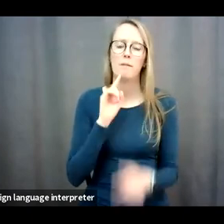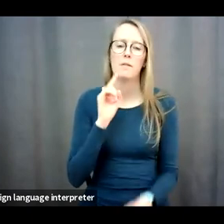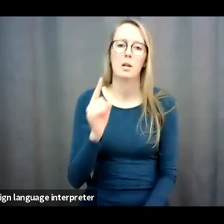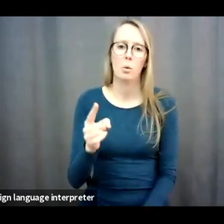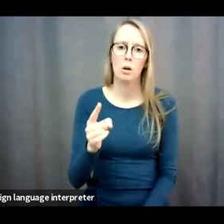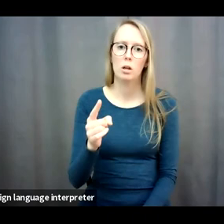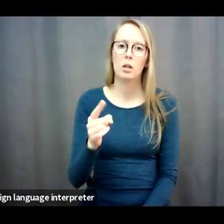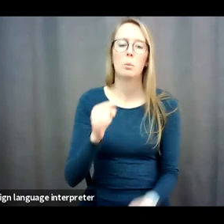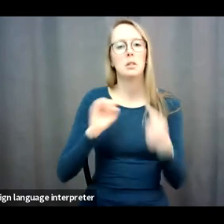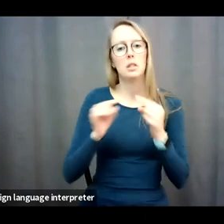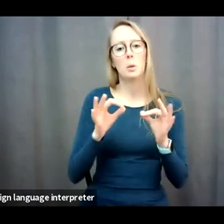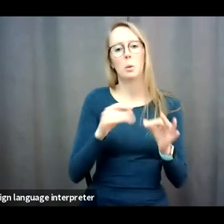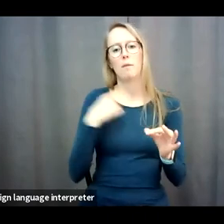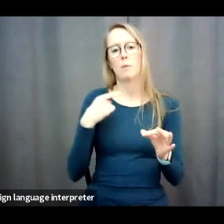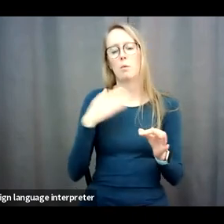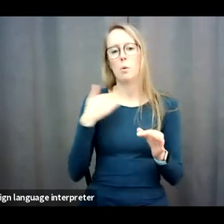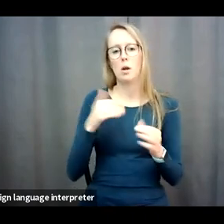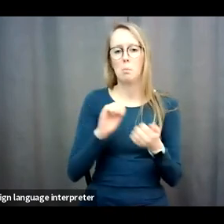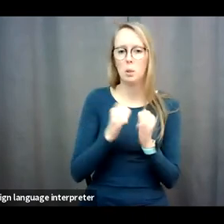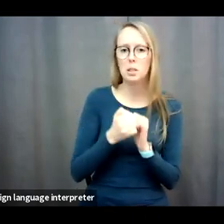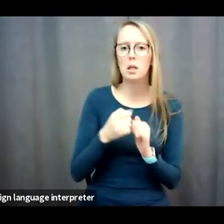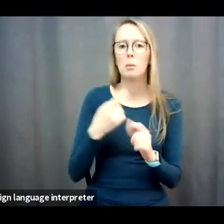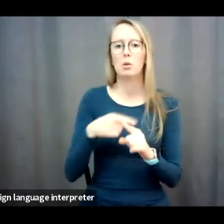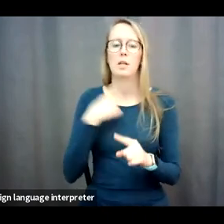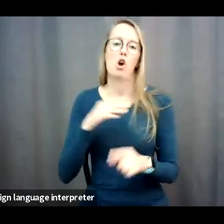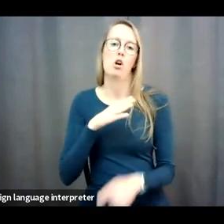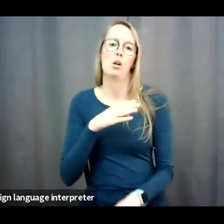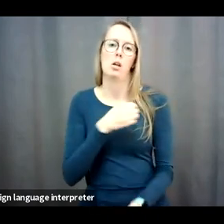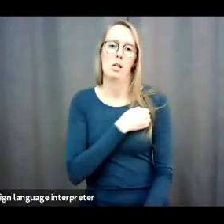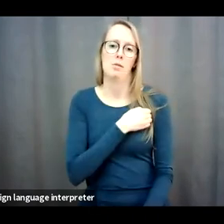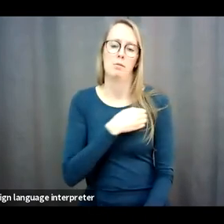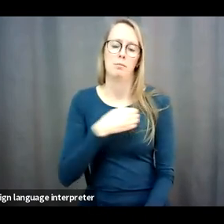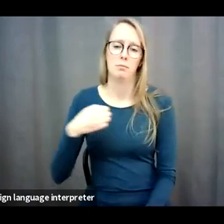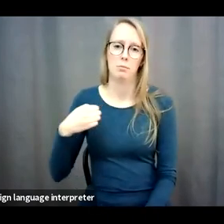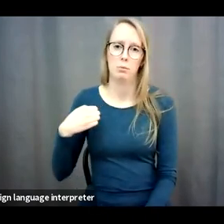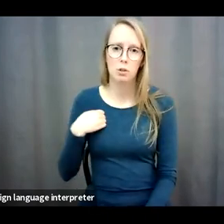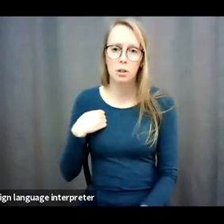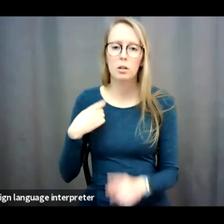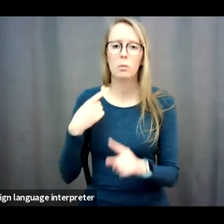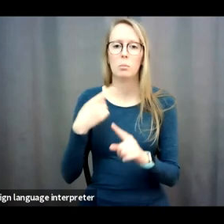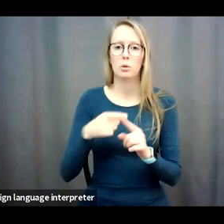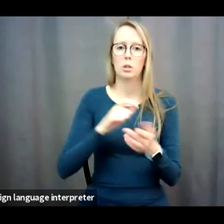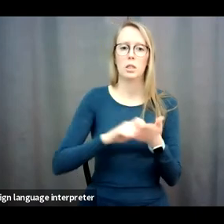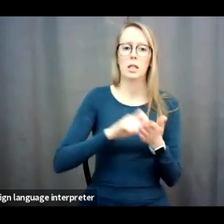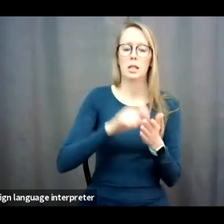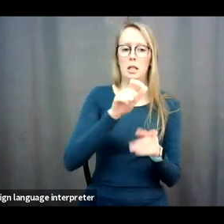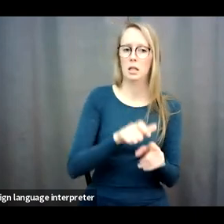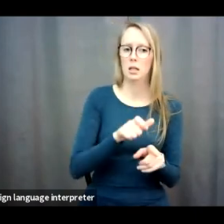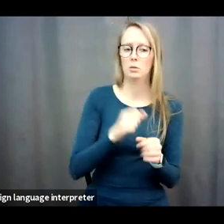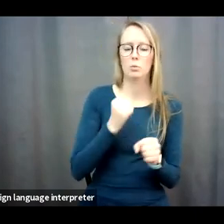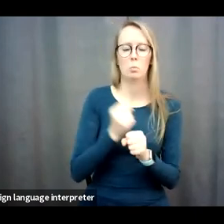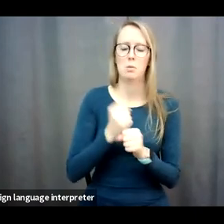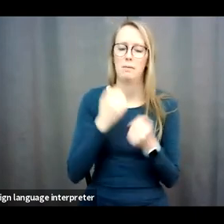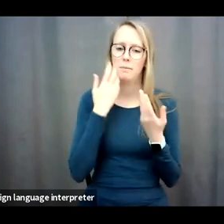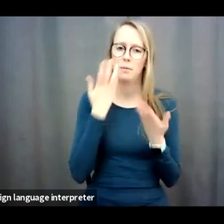should be. We also have a board in between general assemblies and a secretariat, which works on a daily